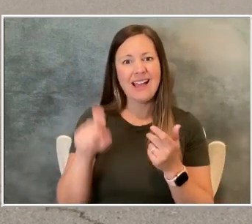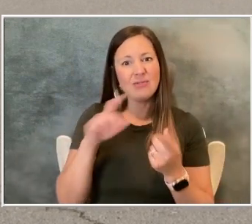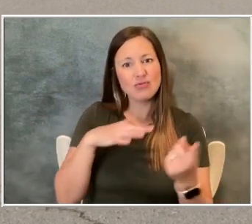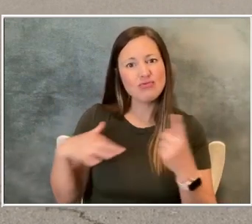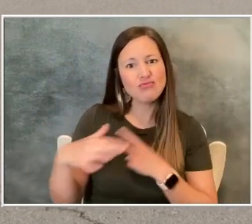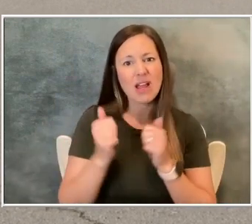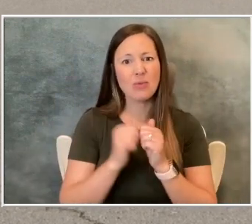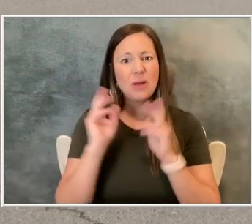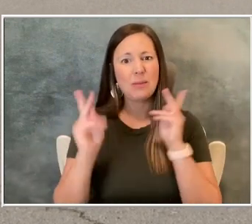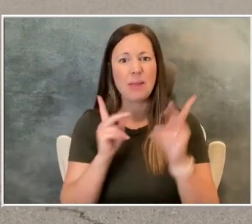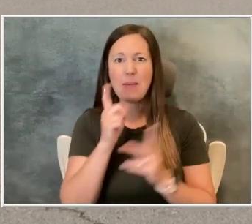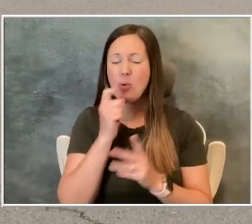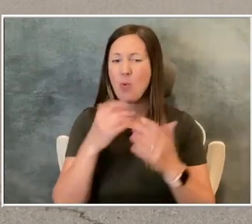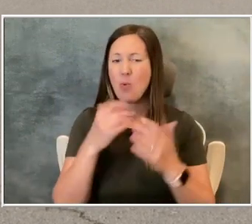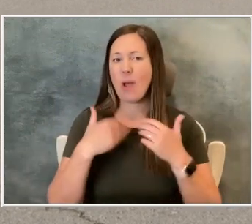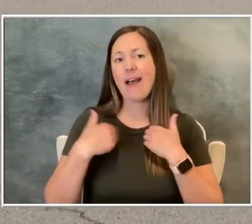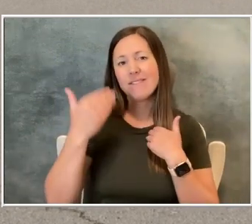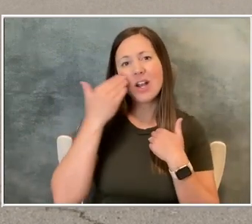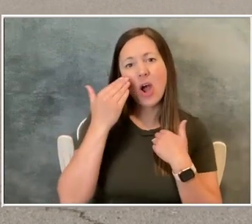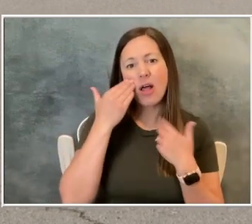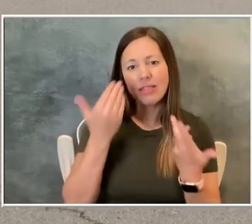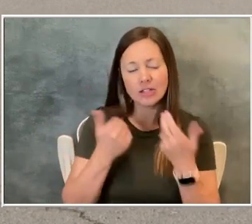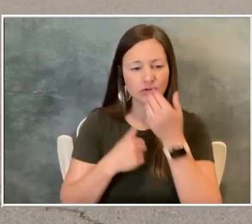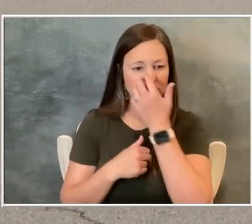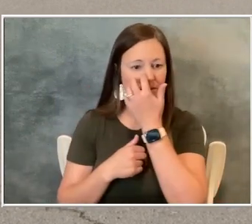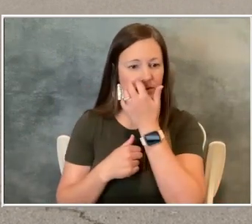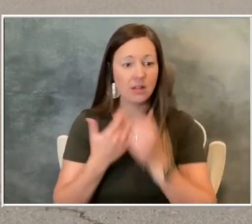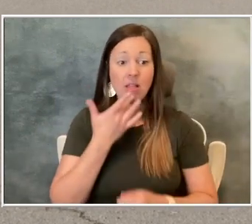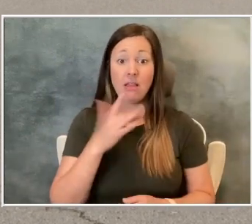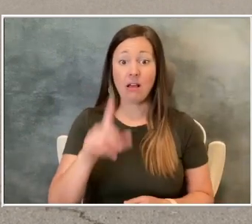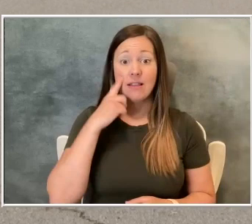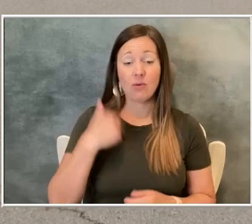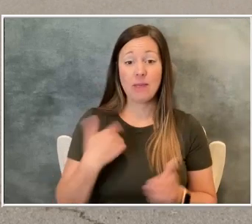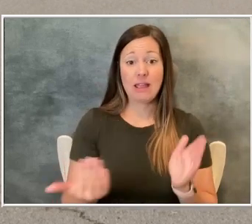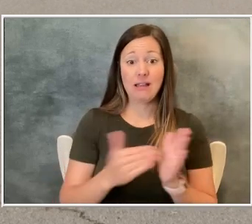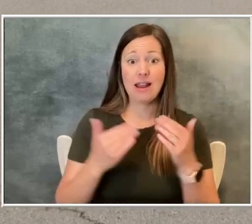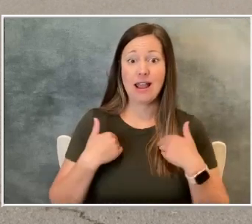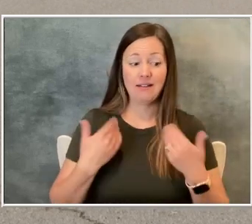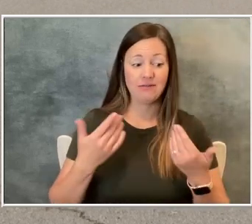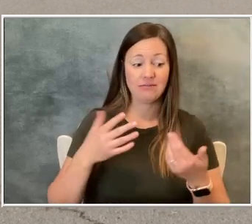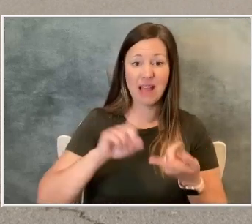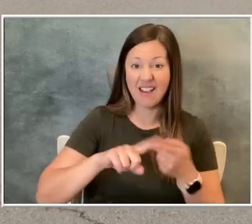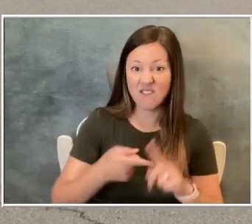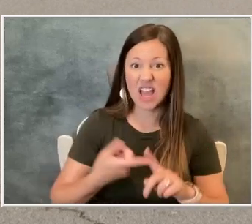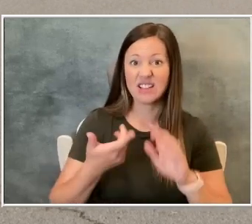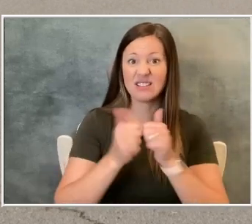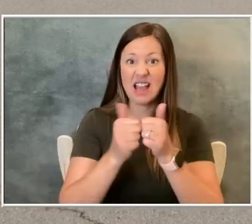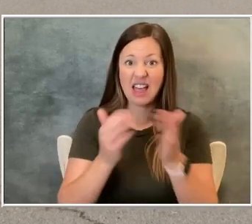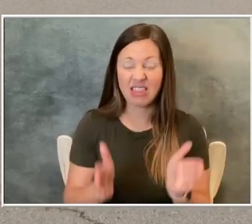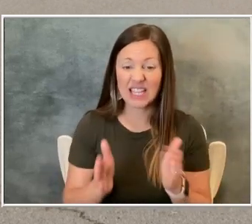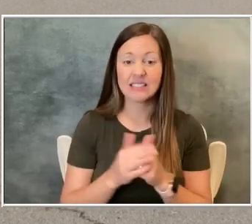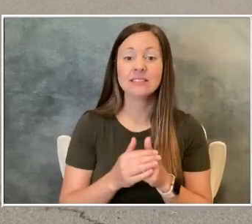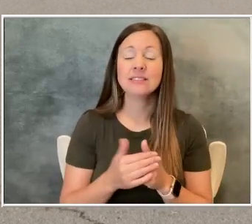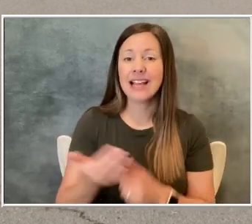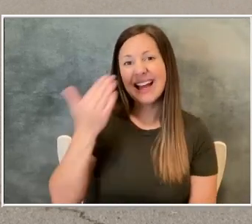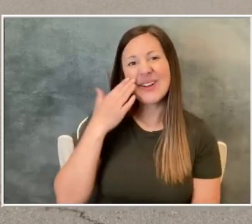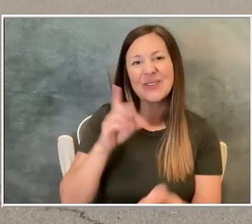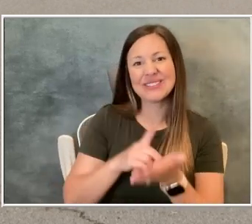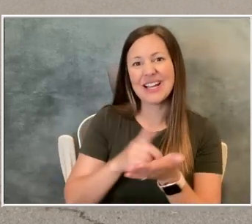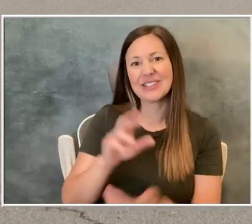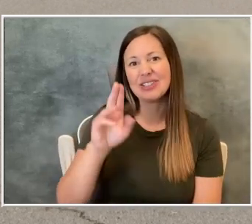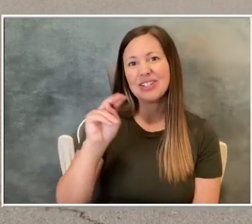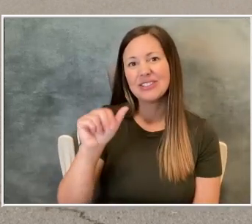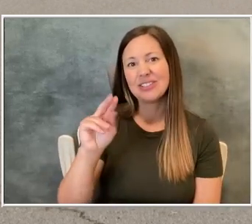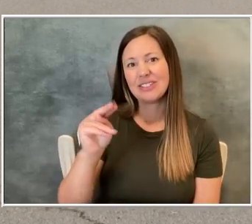with the knowledge. Luckily for me, I have, again, the peers and the athletes that I play with that did know Dr. Nangia first and introduced